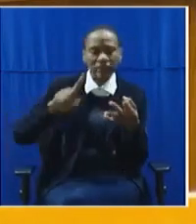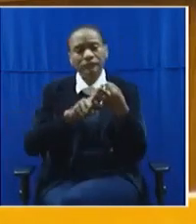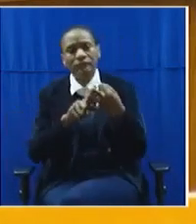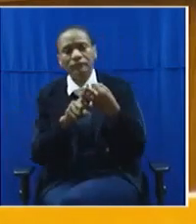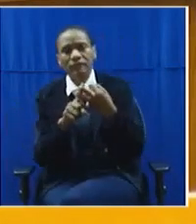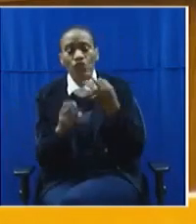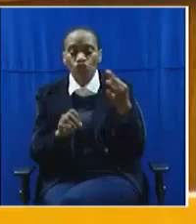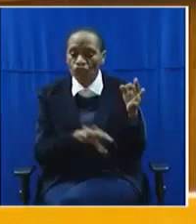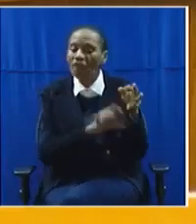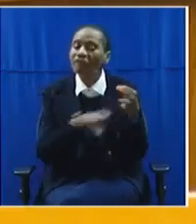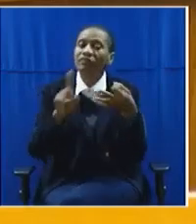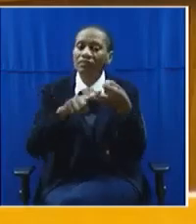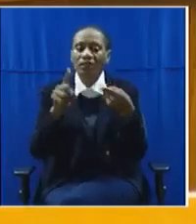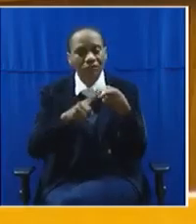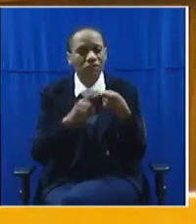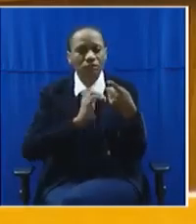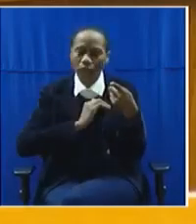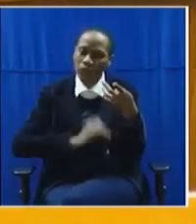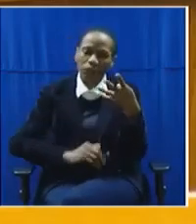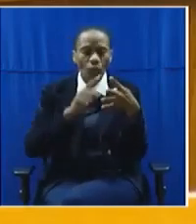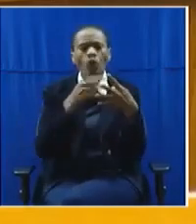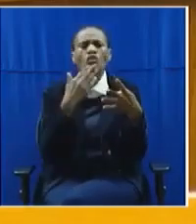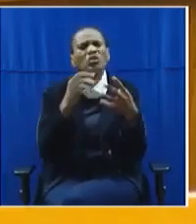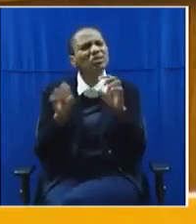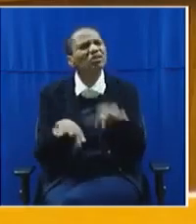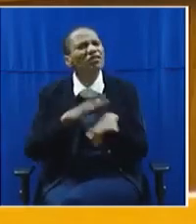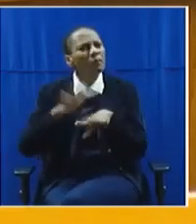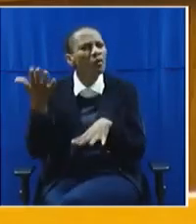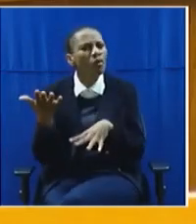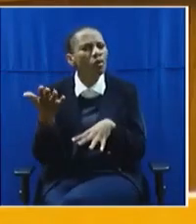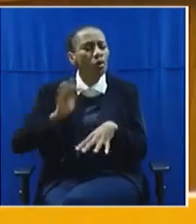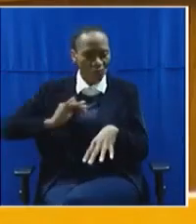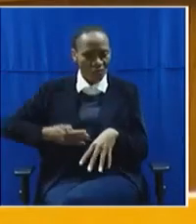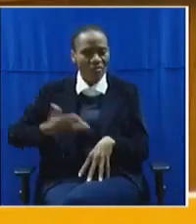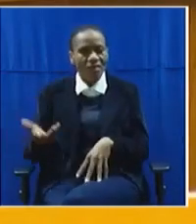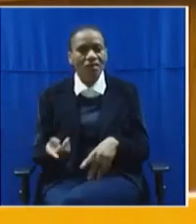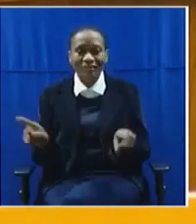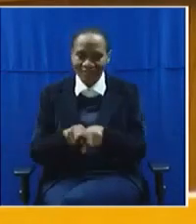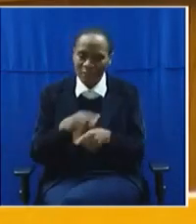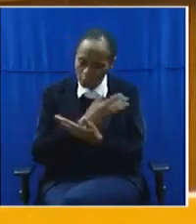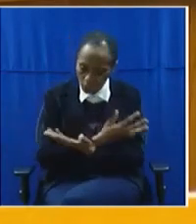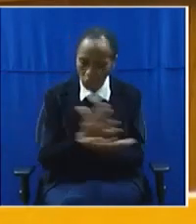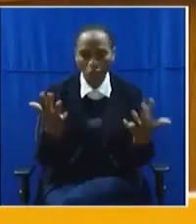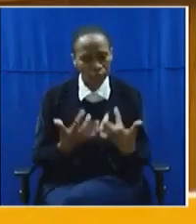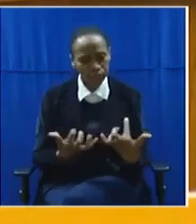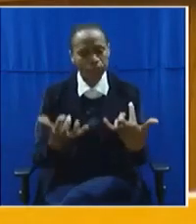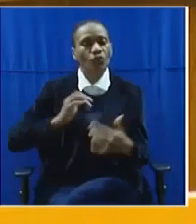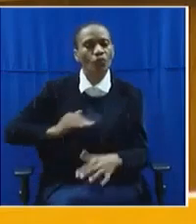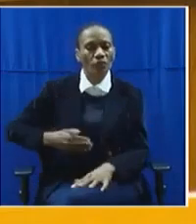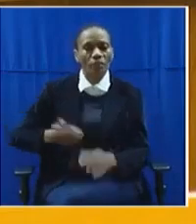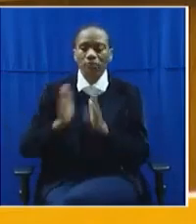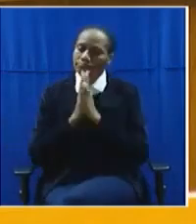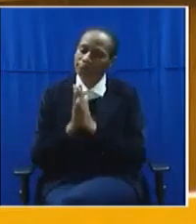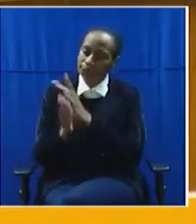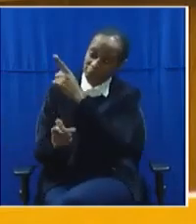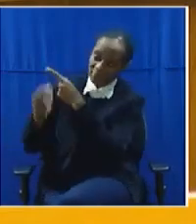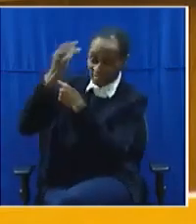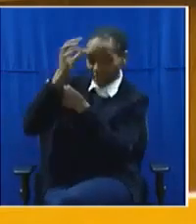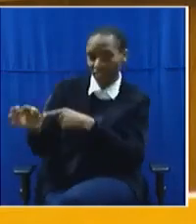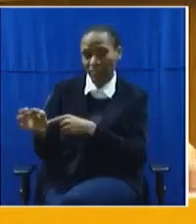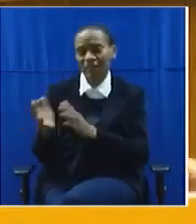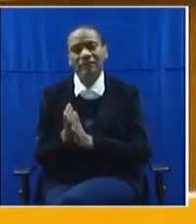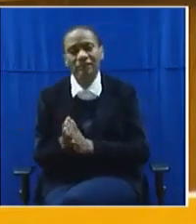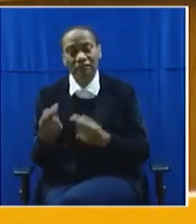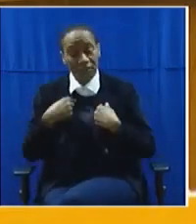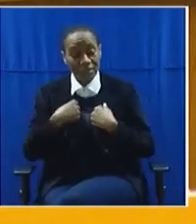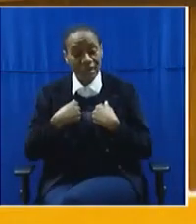of struggle and despair is female. Like every other woman in our country, I have to ask you, our government, am I